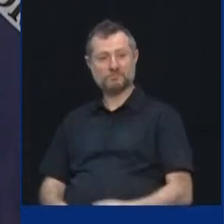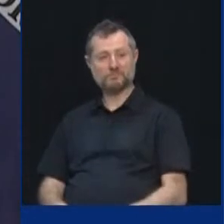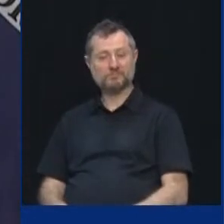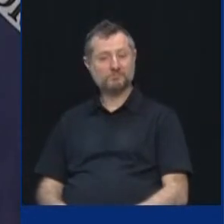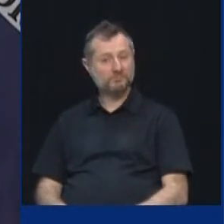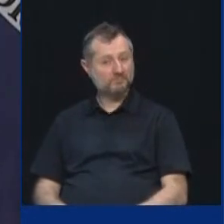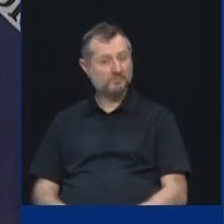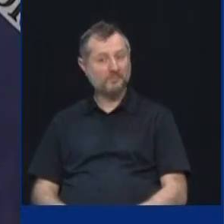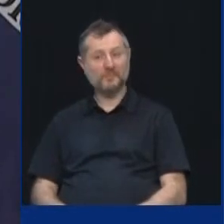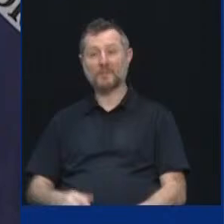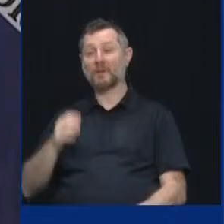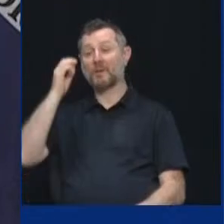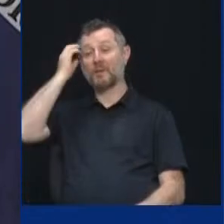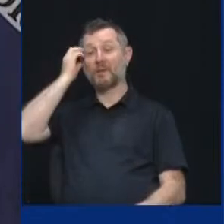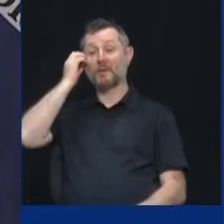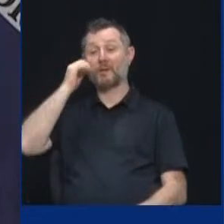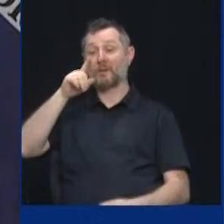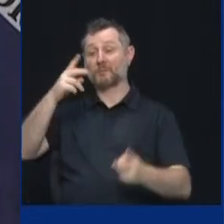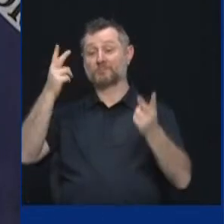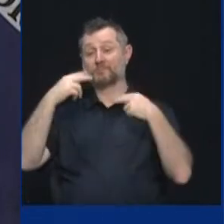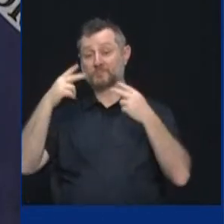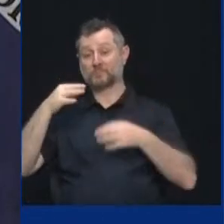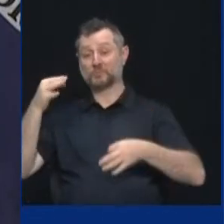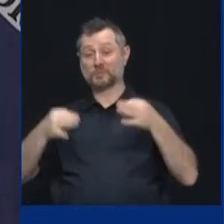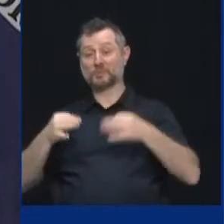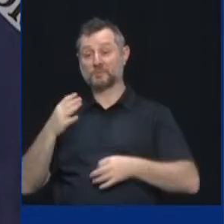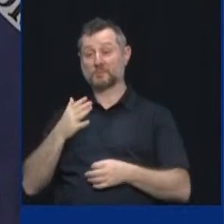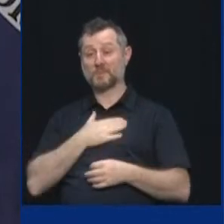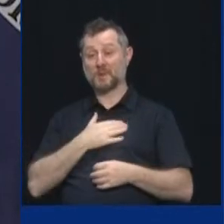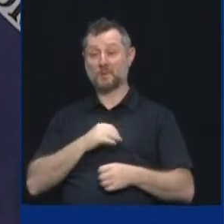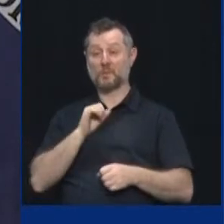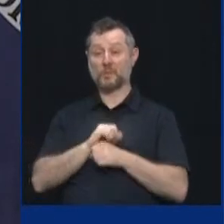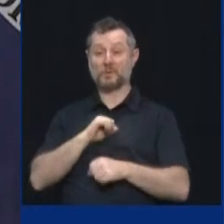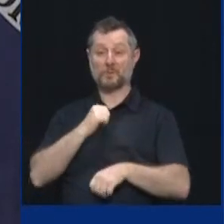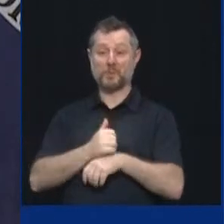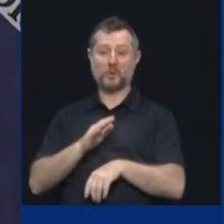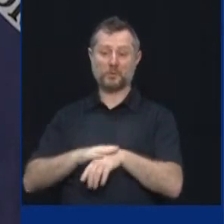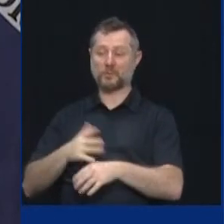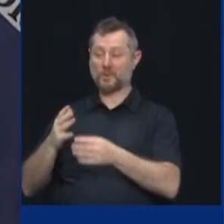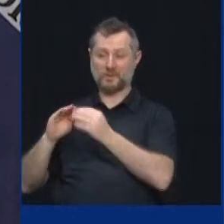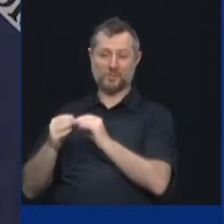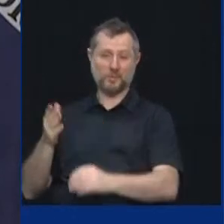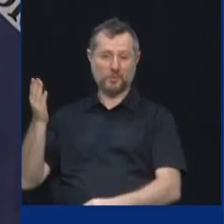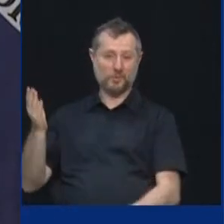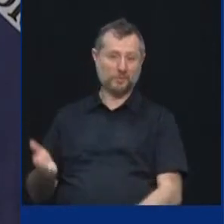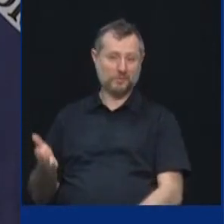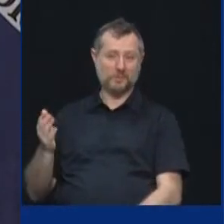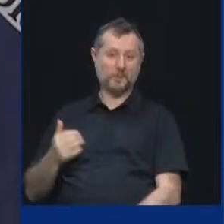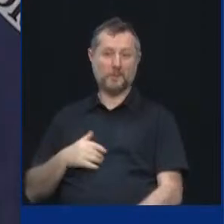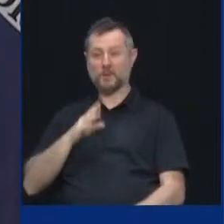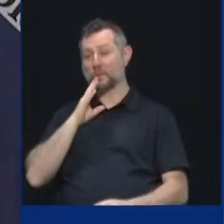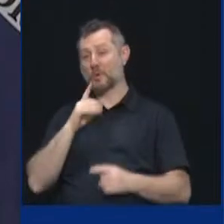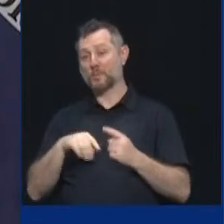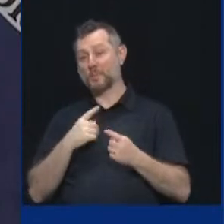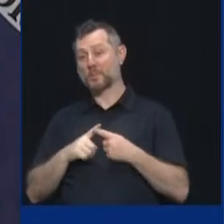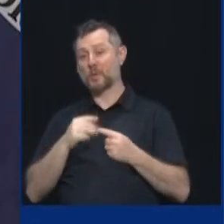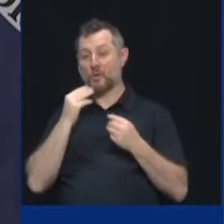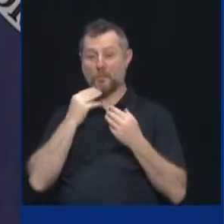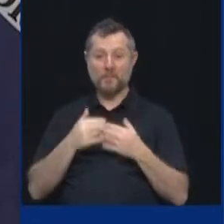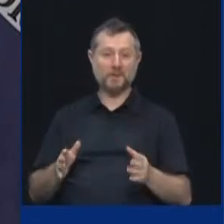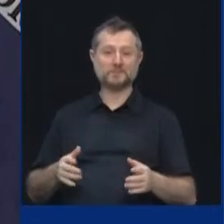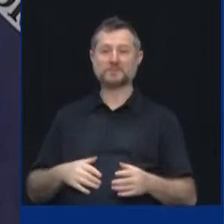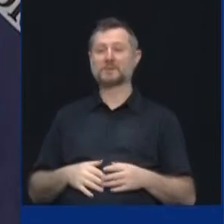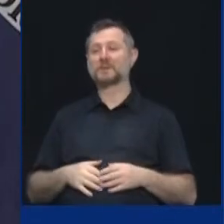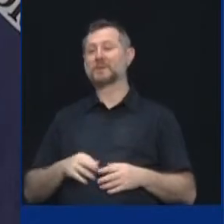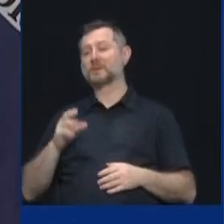Judge me on the fact. The crime statistics and homeless statistics and the reality of walking down a street in New